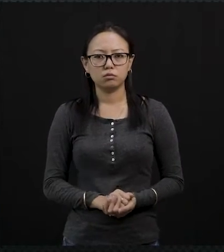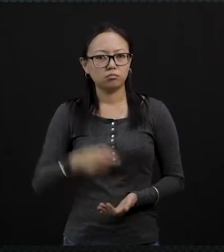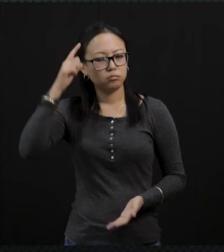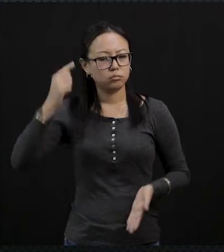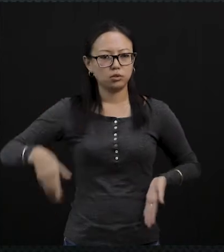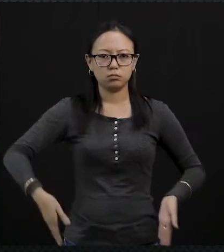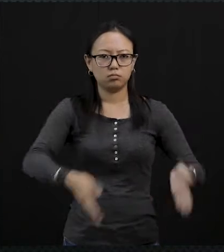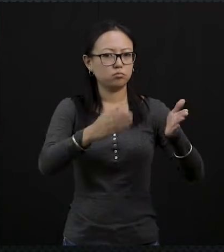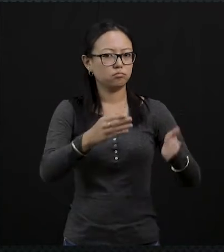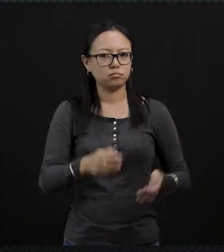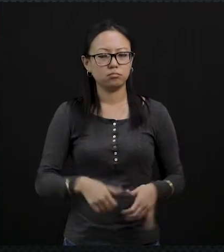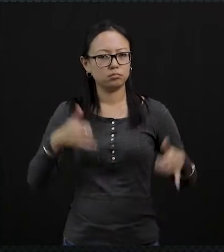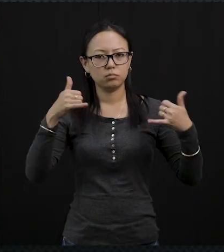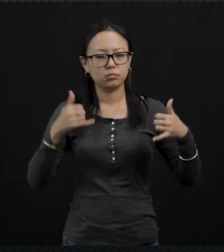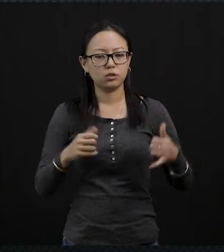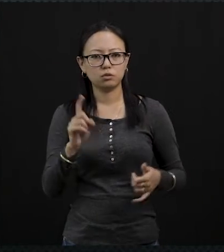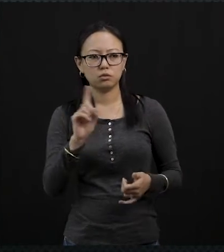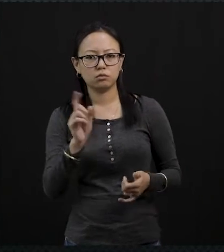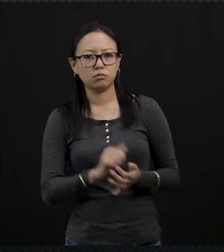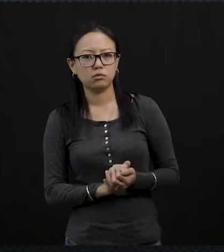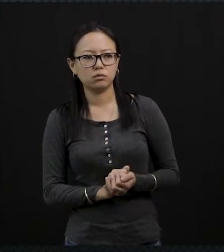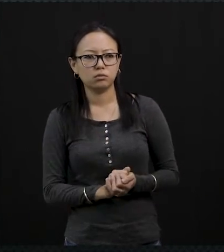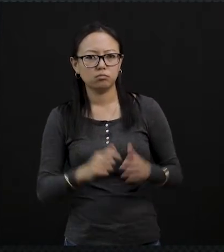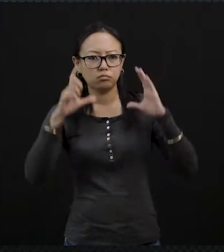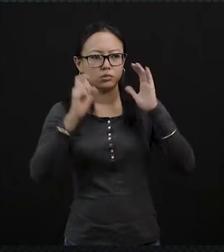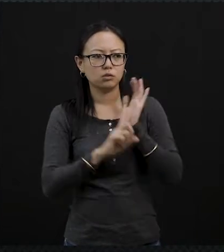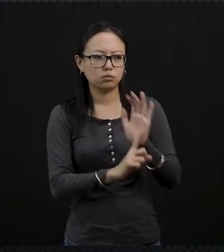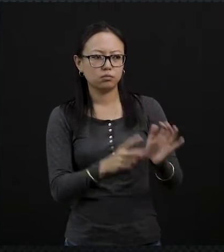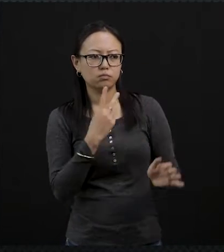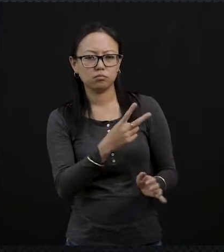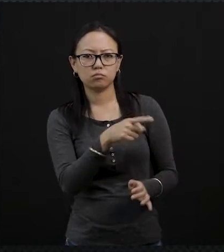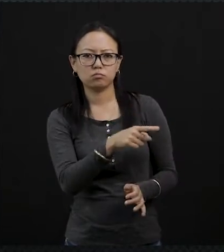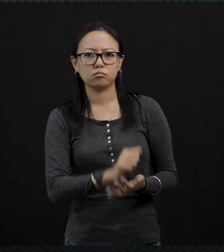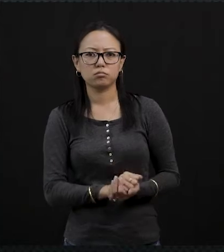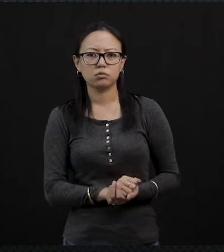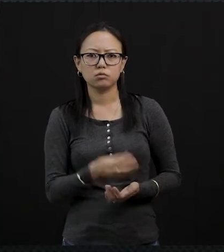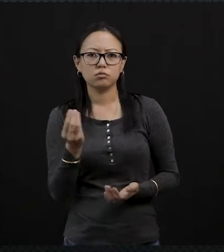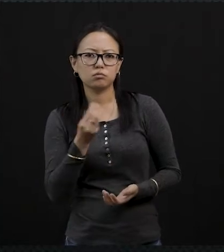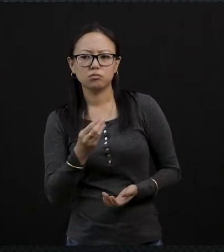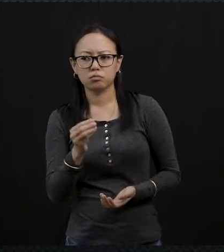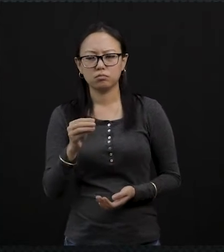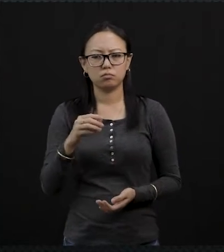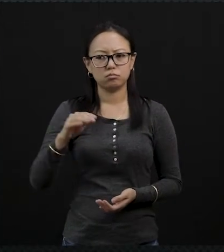Now what we can see here students is there are some of your friends here, they are playing on the